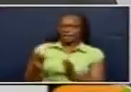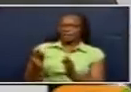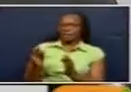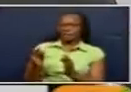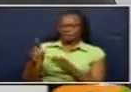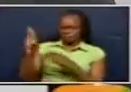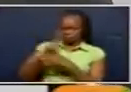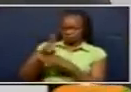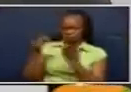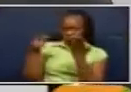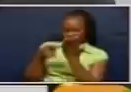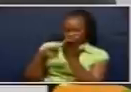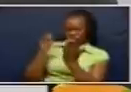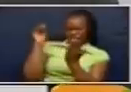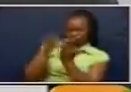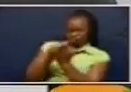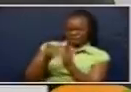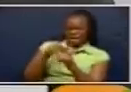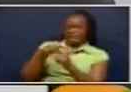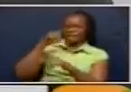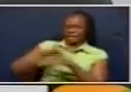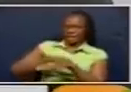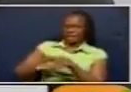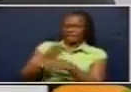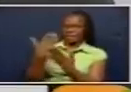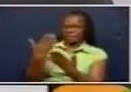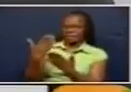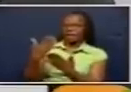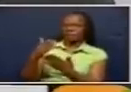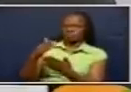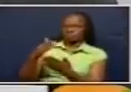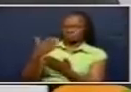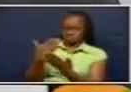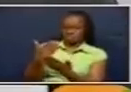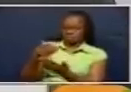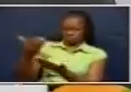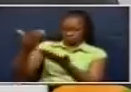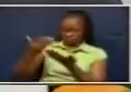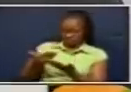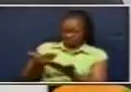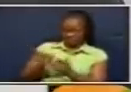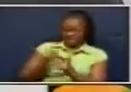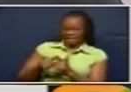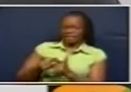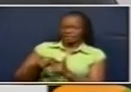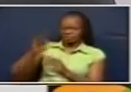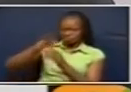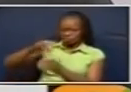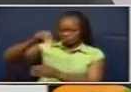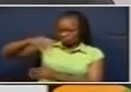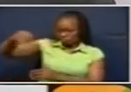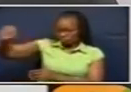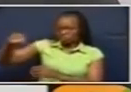they will receive a hard copy of the actual ballot paper, which they'll proceed to tick and put in on the various boxes.